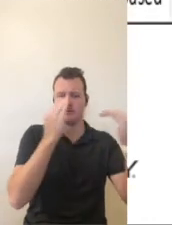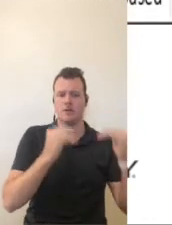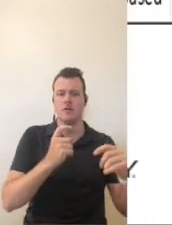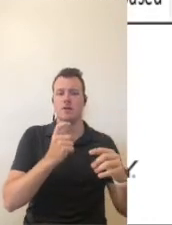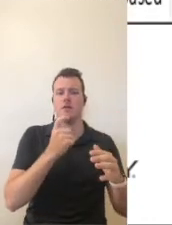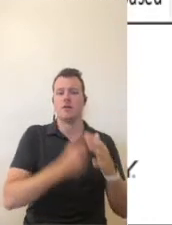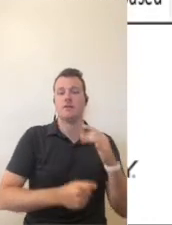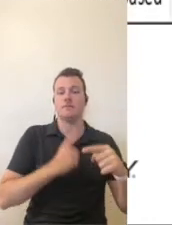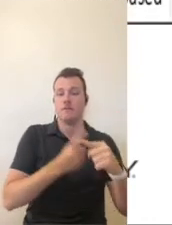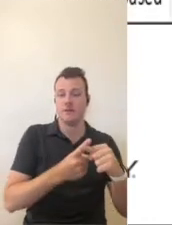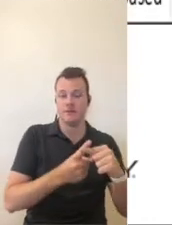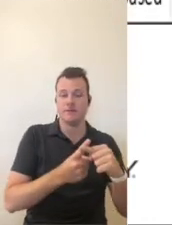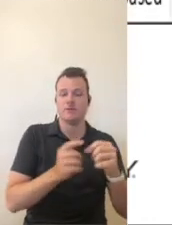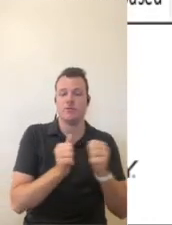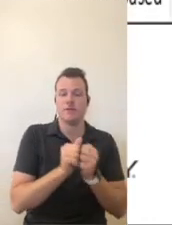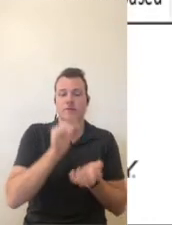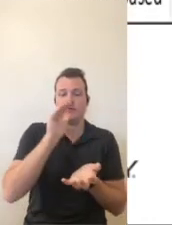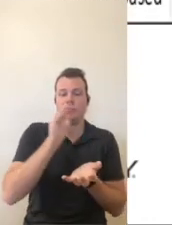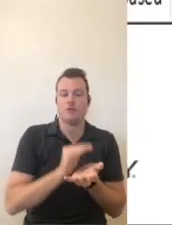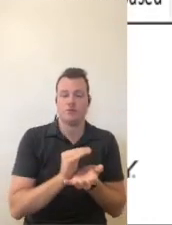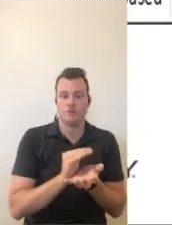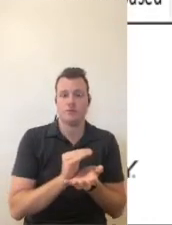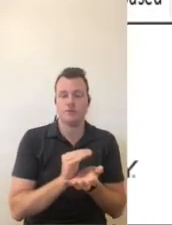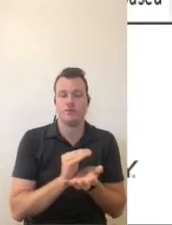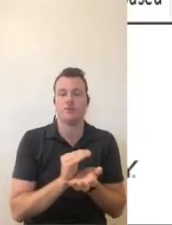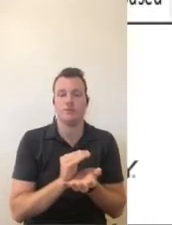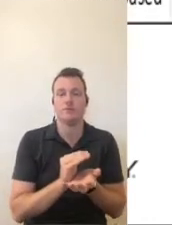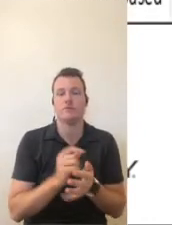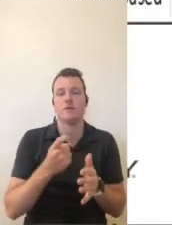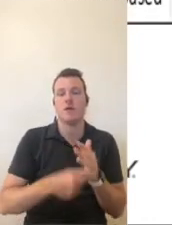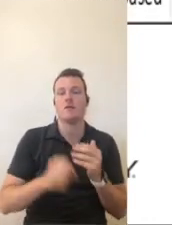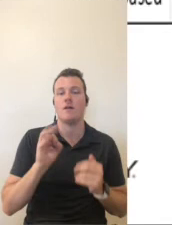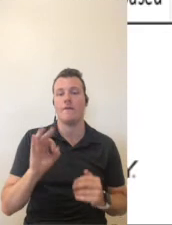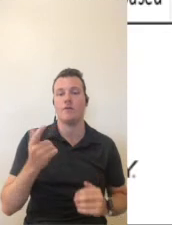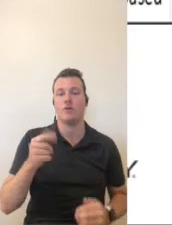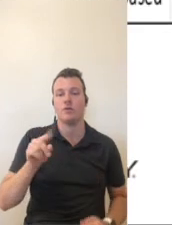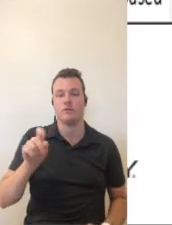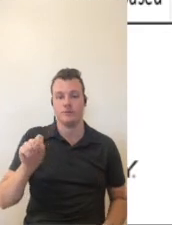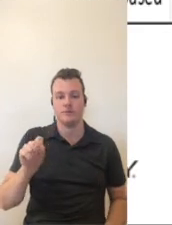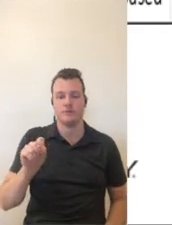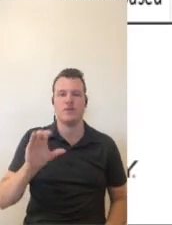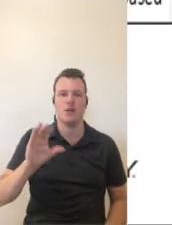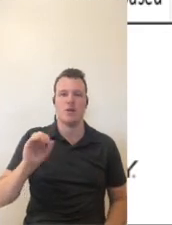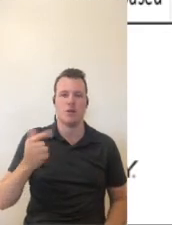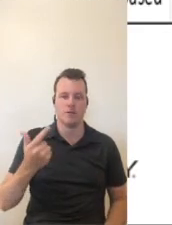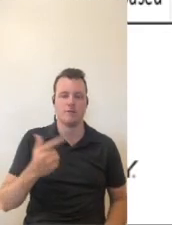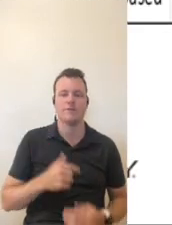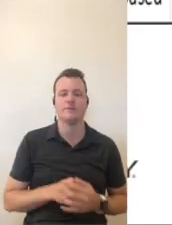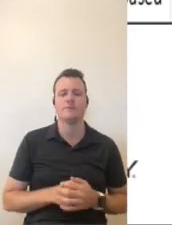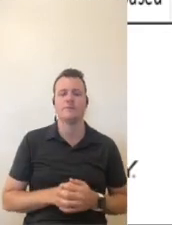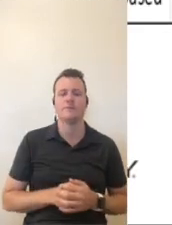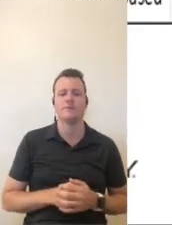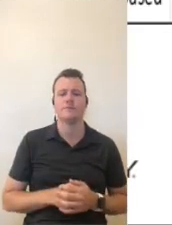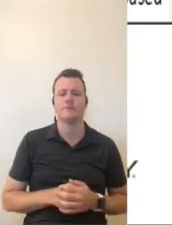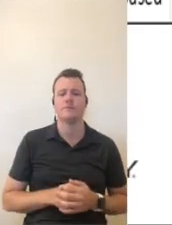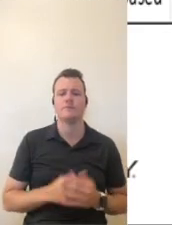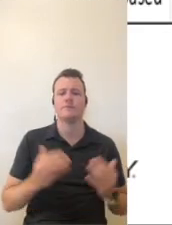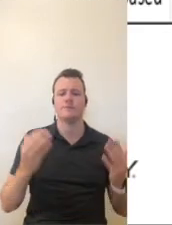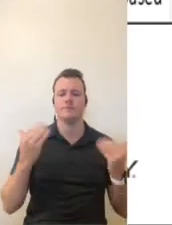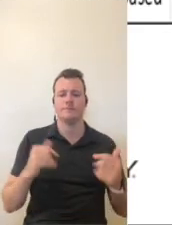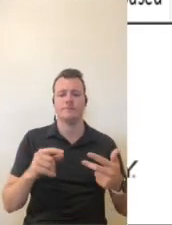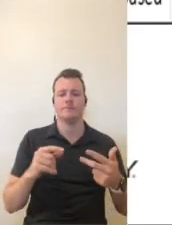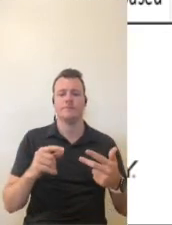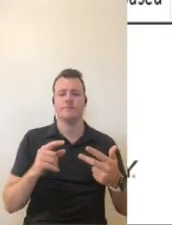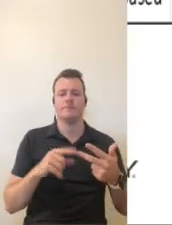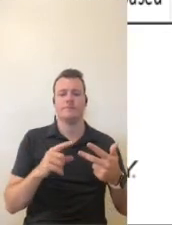three pricing models. You have your cost plus. You've got your cost plus that has now a reduced cost of goods.